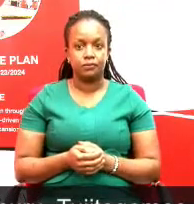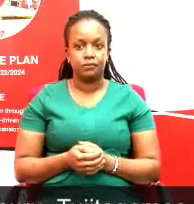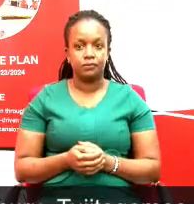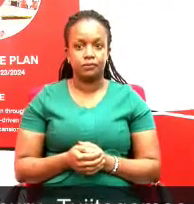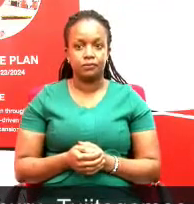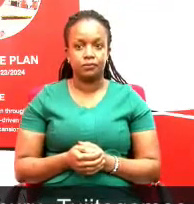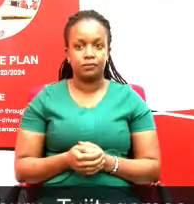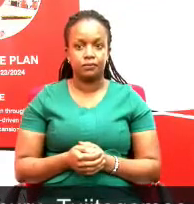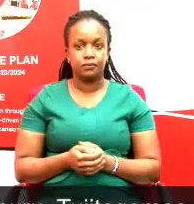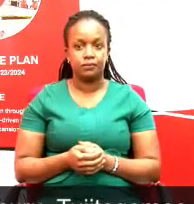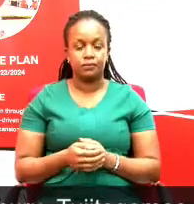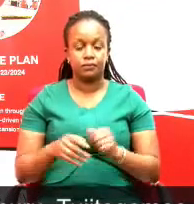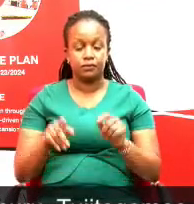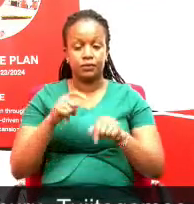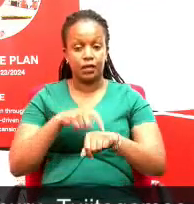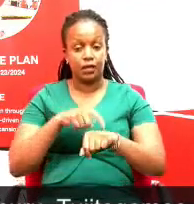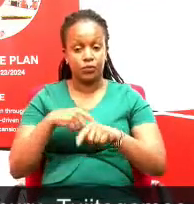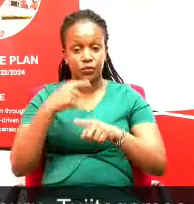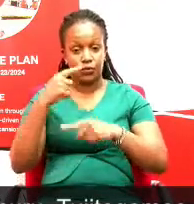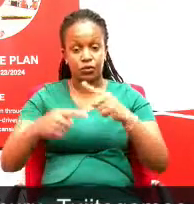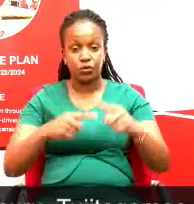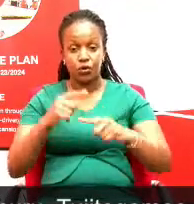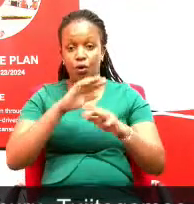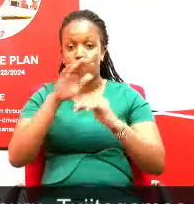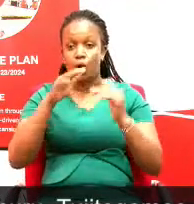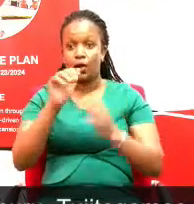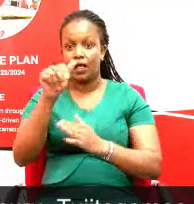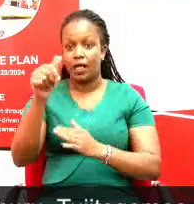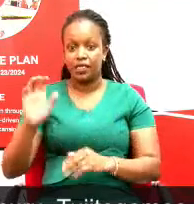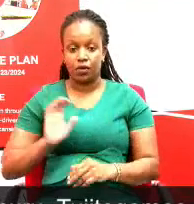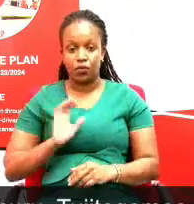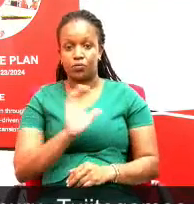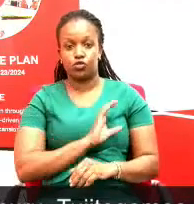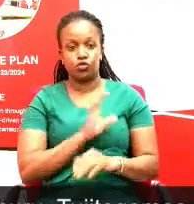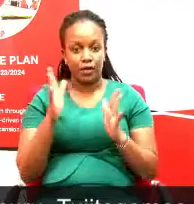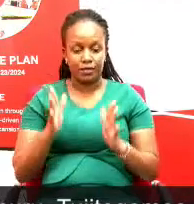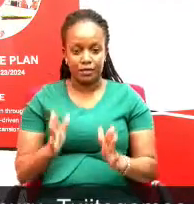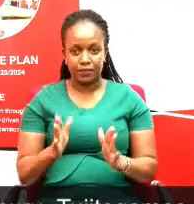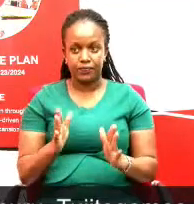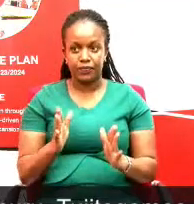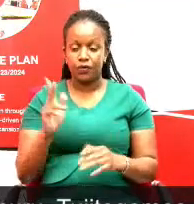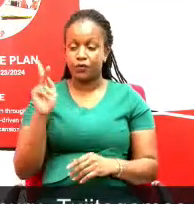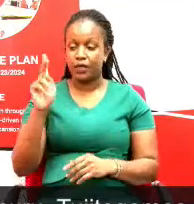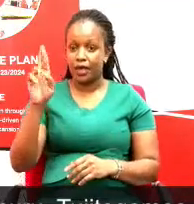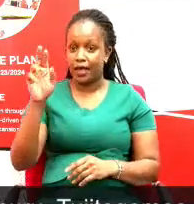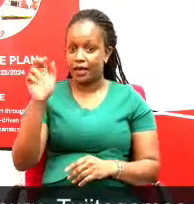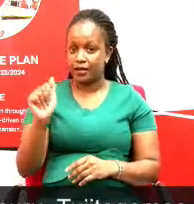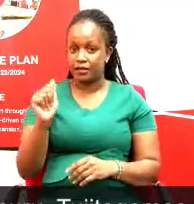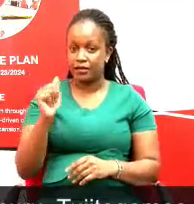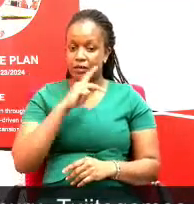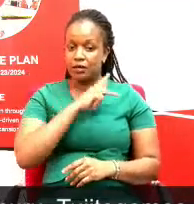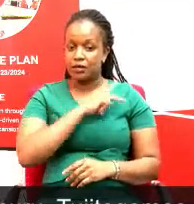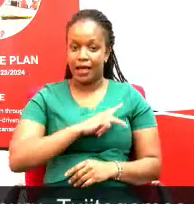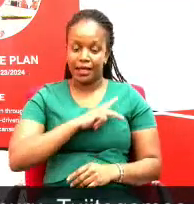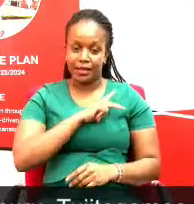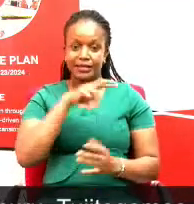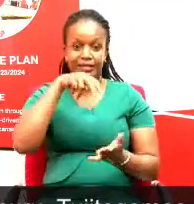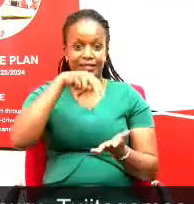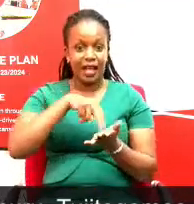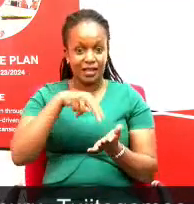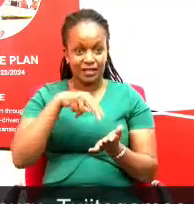As that goes on, all the other commissioners of KRA kindly step to the